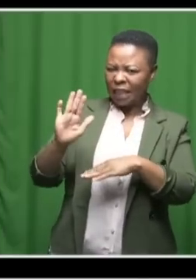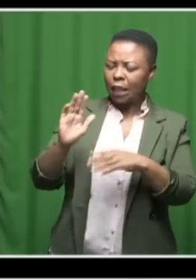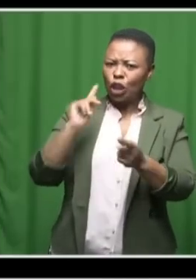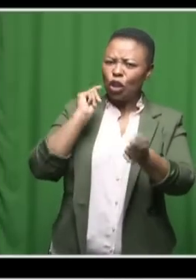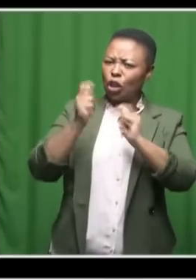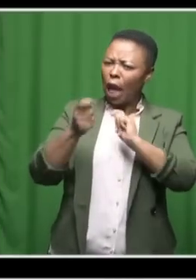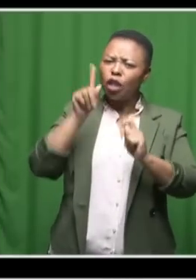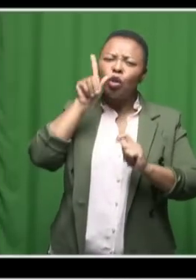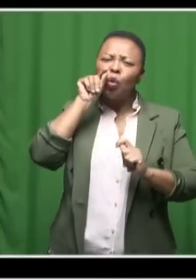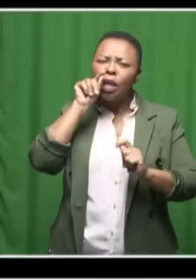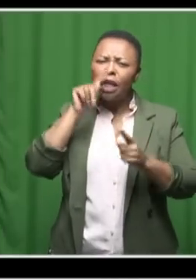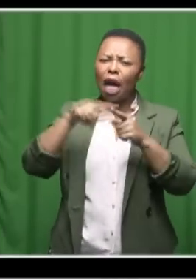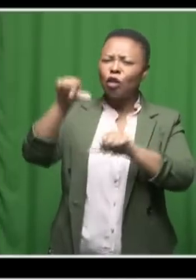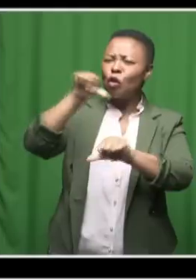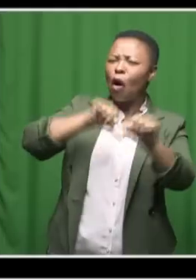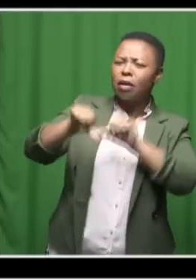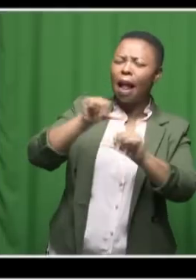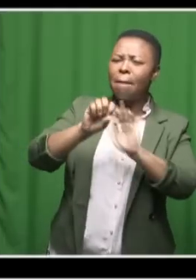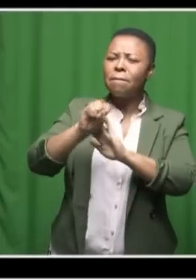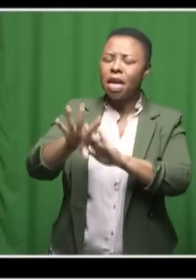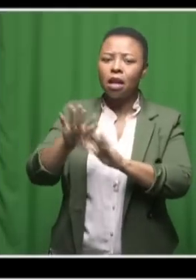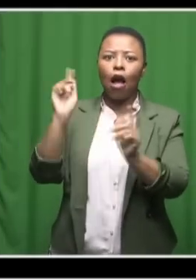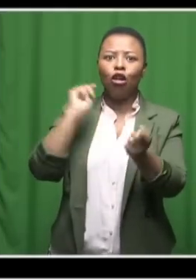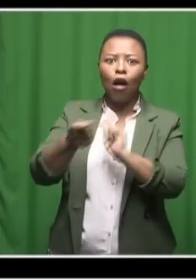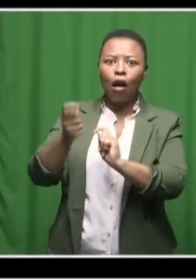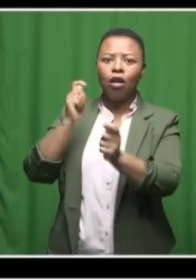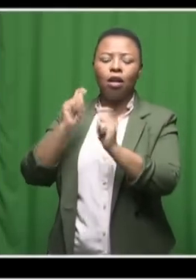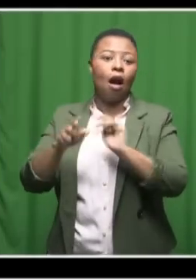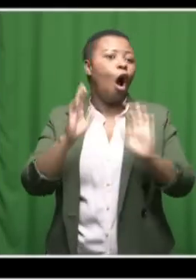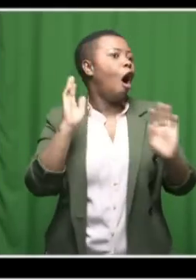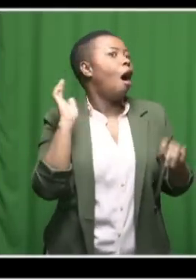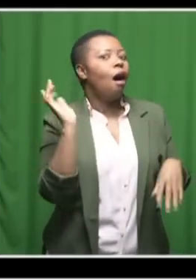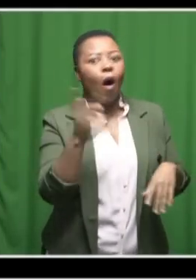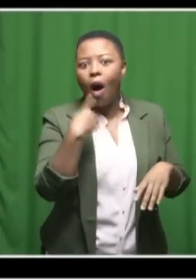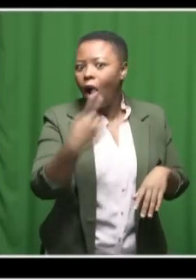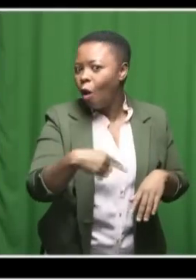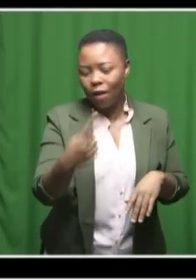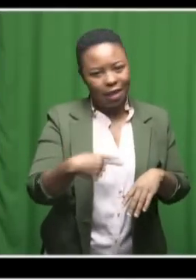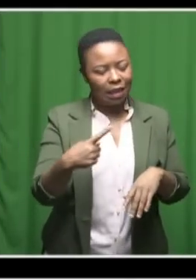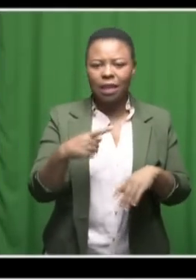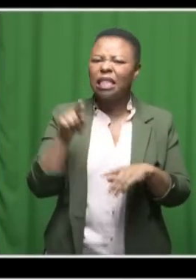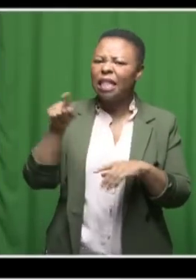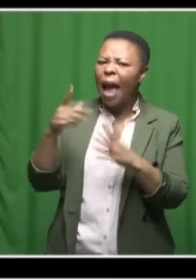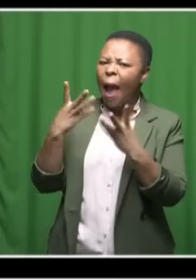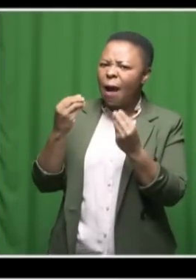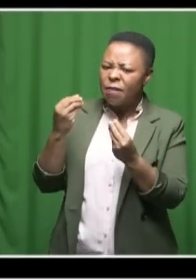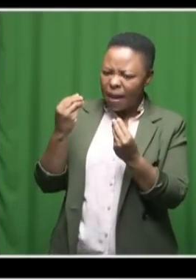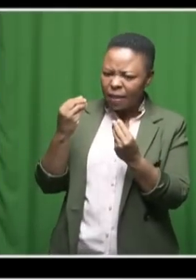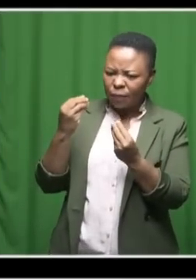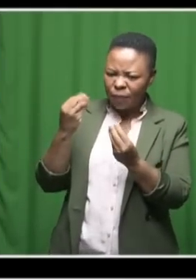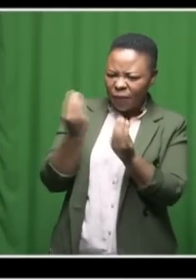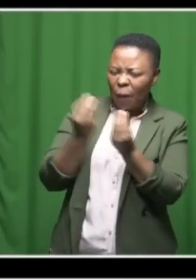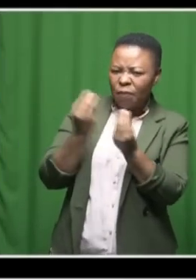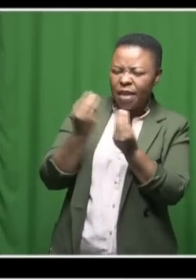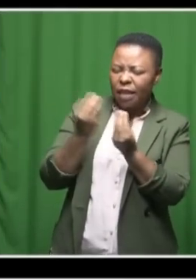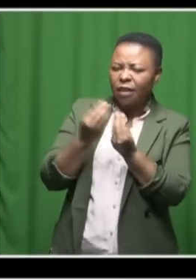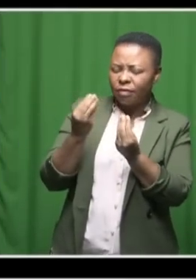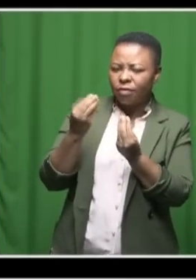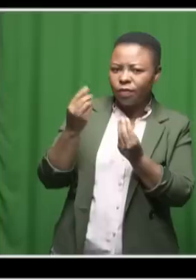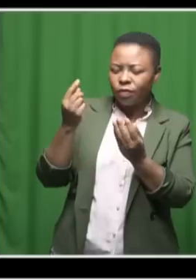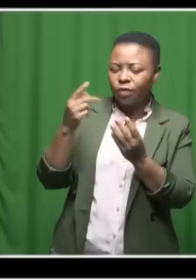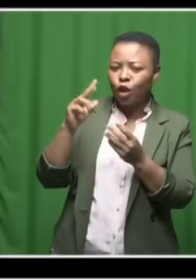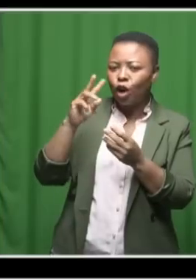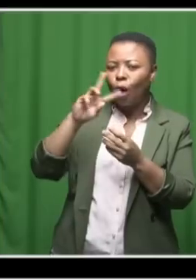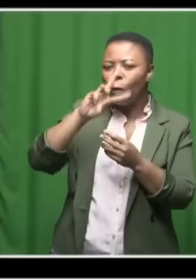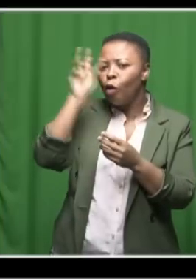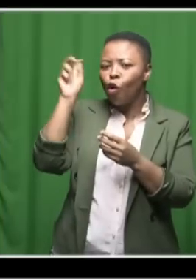on Twitter and social media. All the time. Of course there is. And of course there's always that verified tick. And, you know, the blue